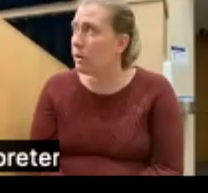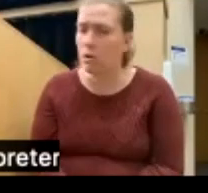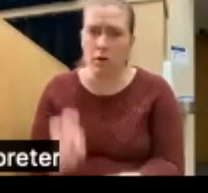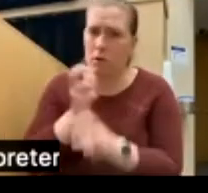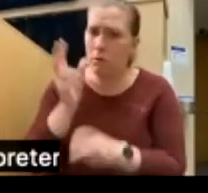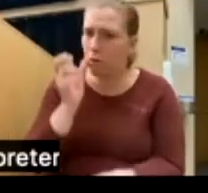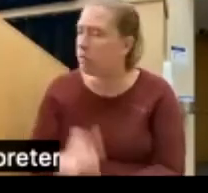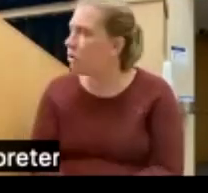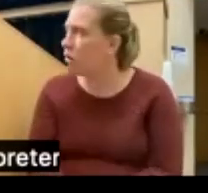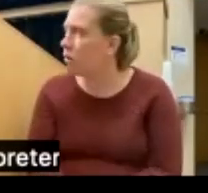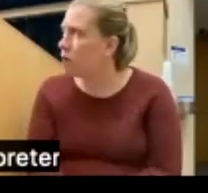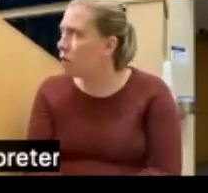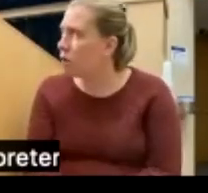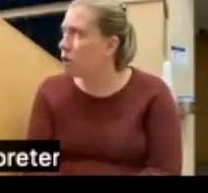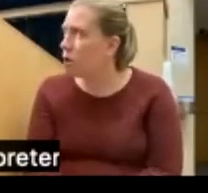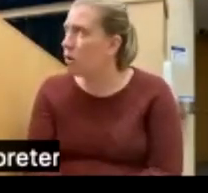Yeah.